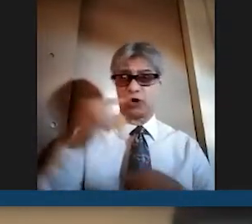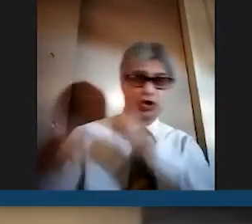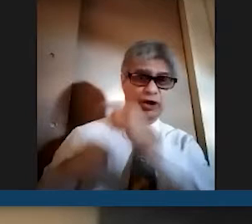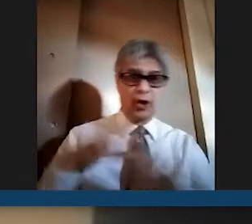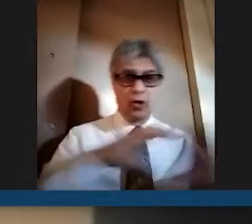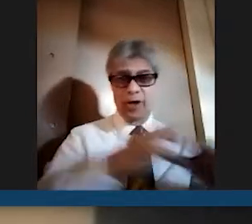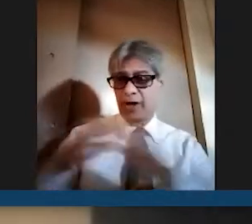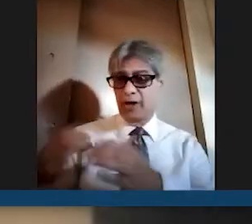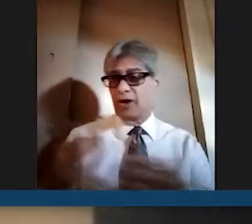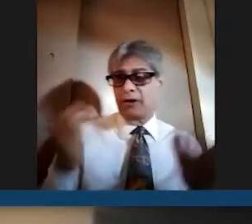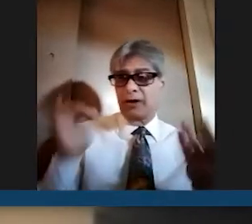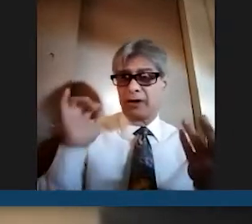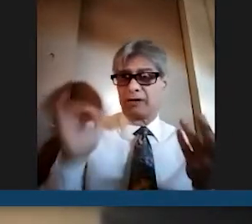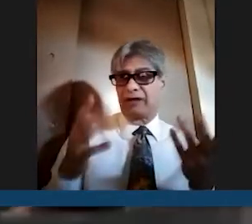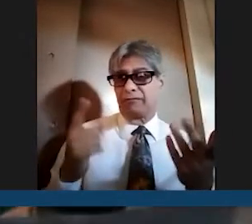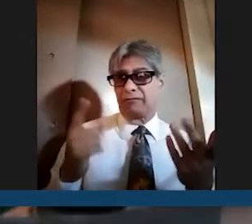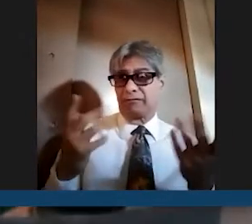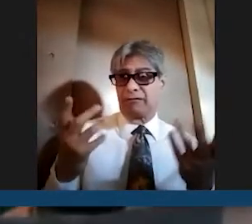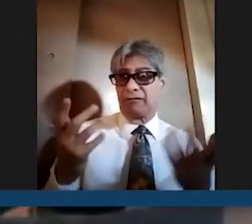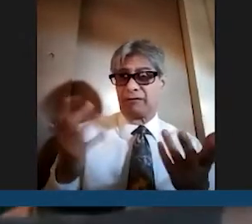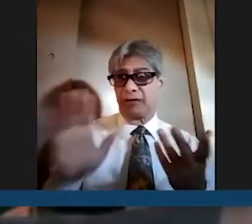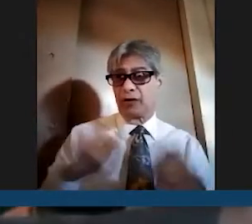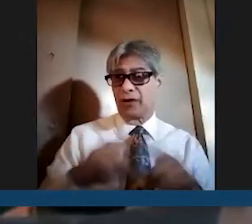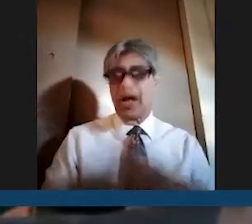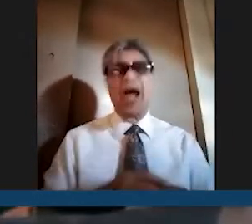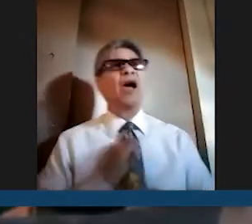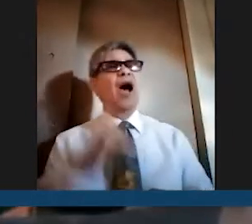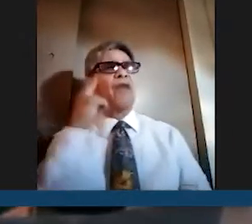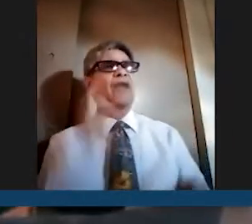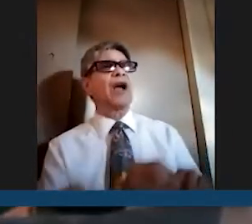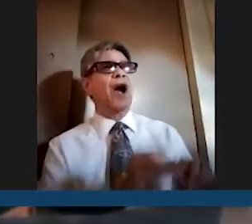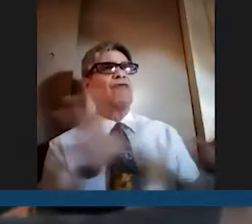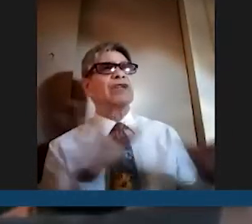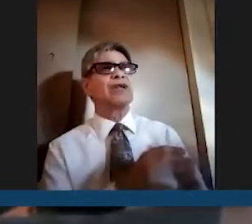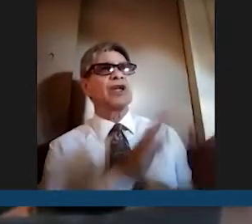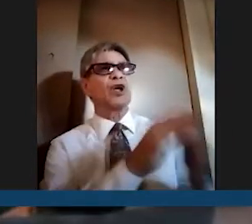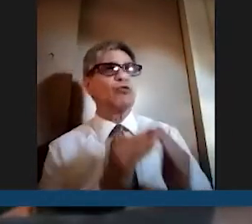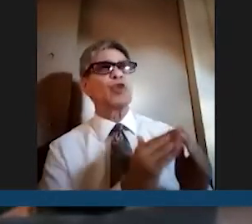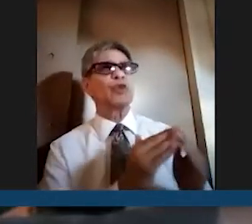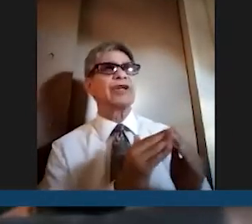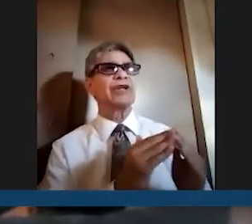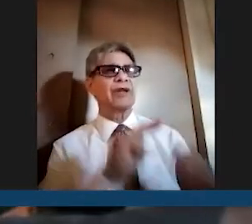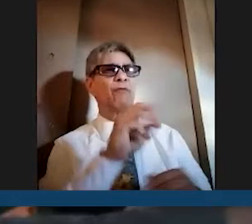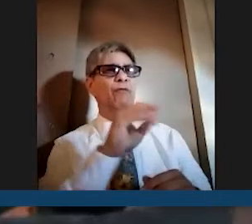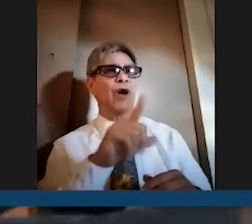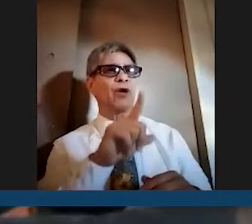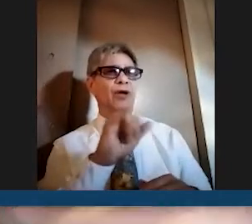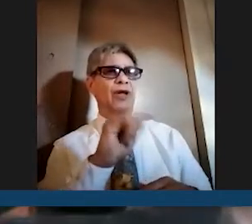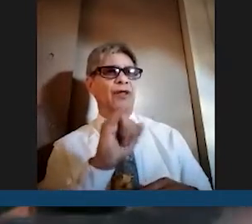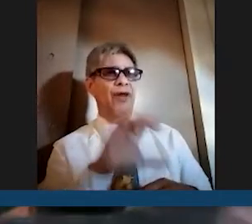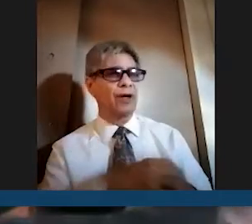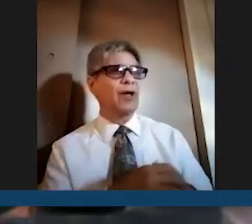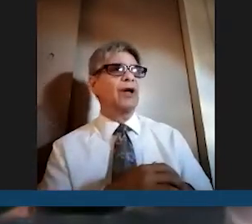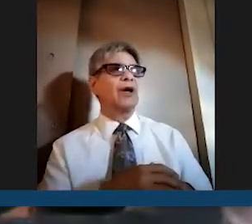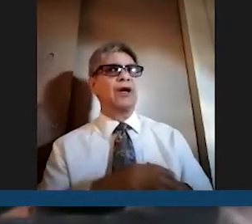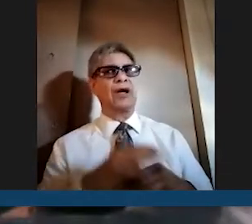just go for it? Yeah, no, I think obviously, the community is not a monolith. And I think, a prime example